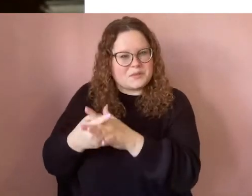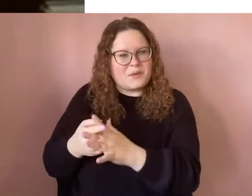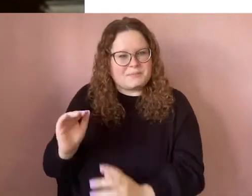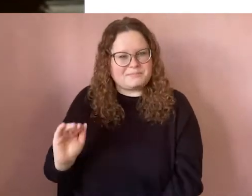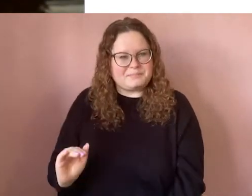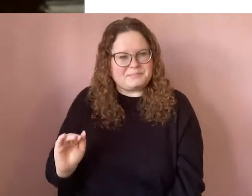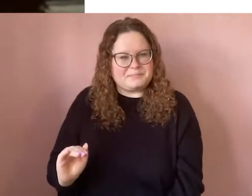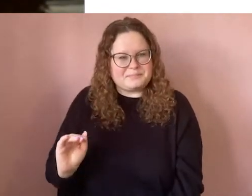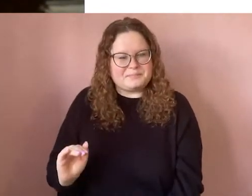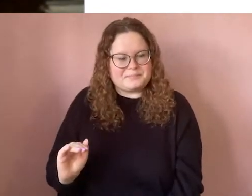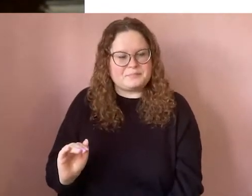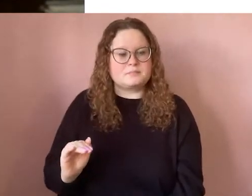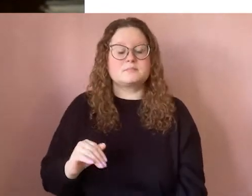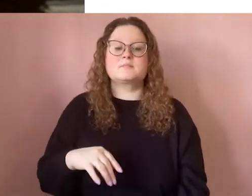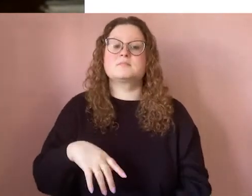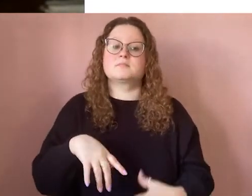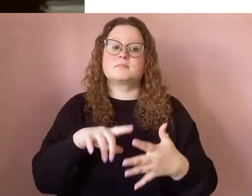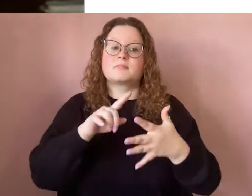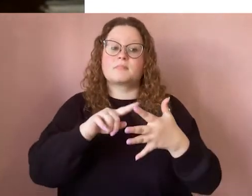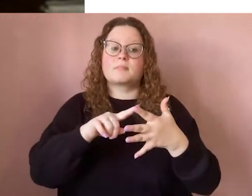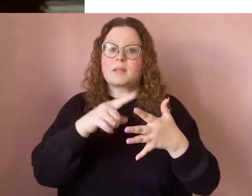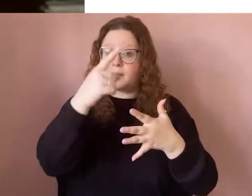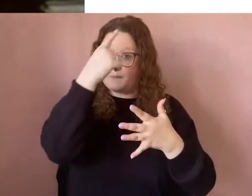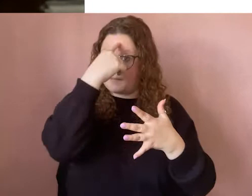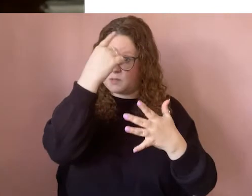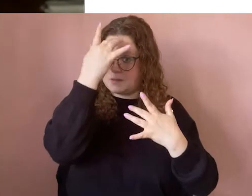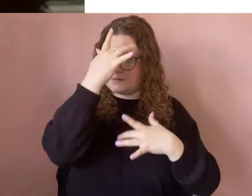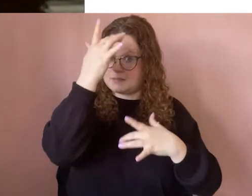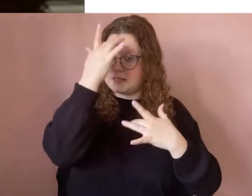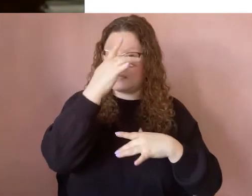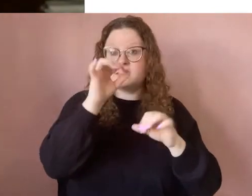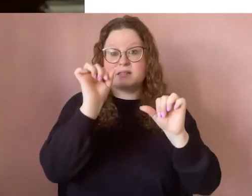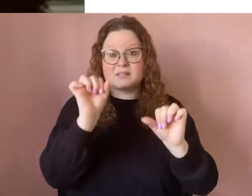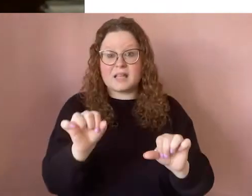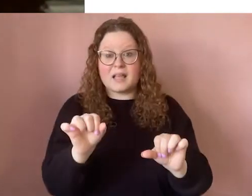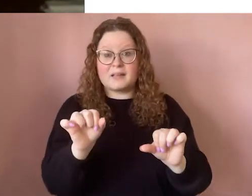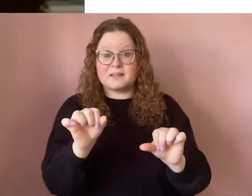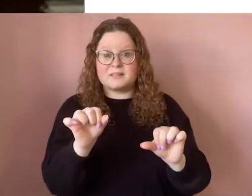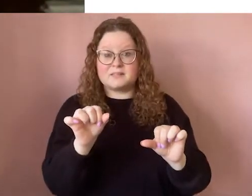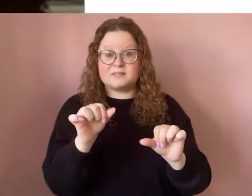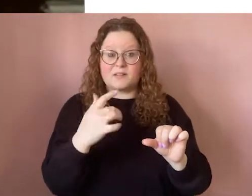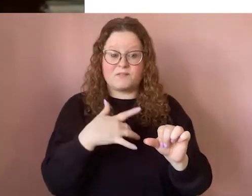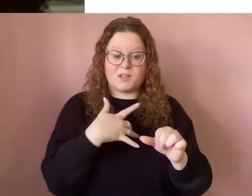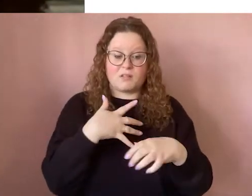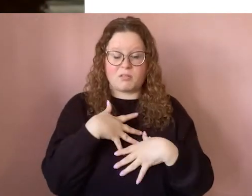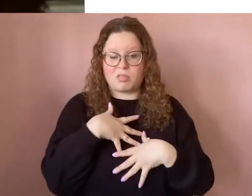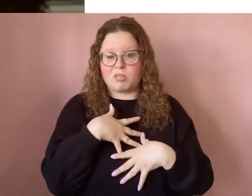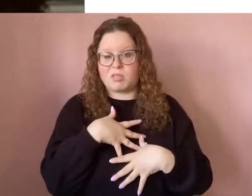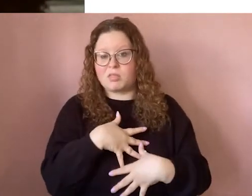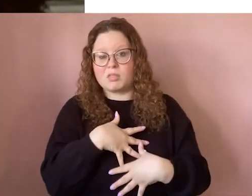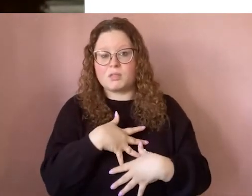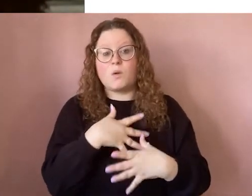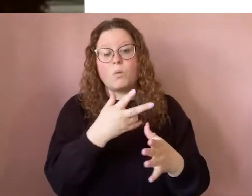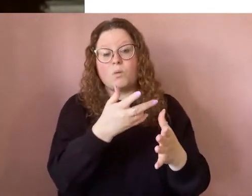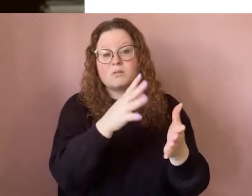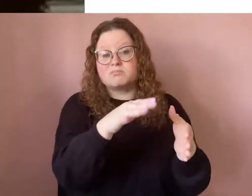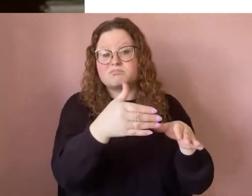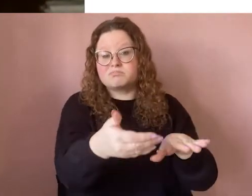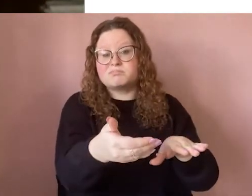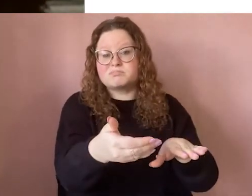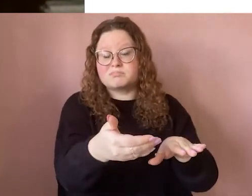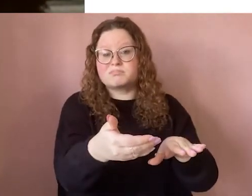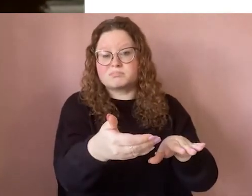mental illnesses can have a disabling and even deadly effect. And that is not just in reference to